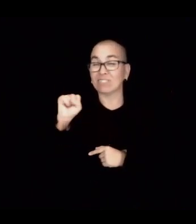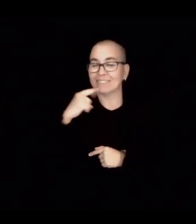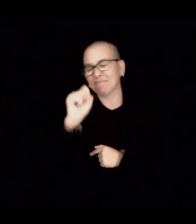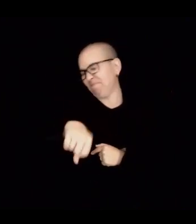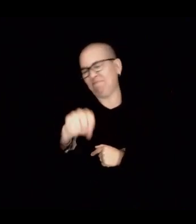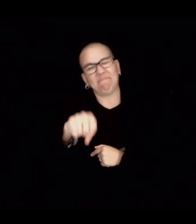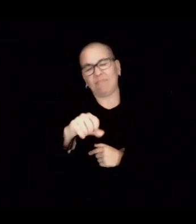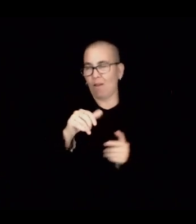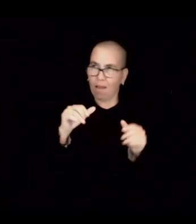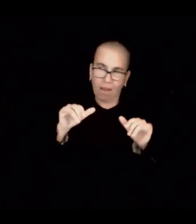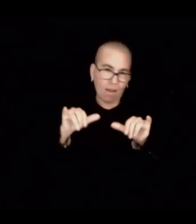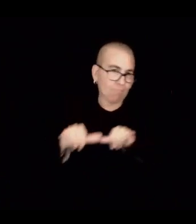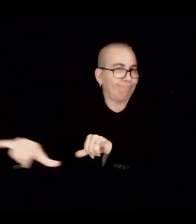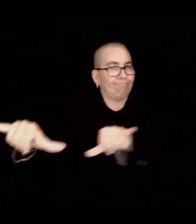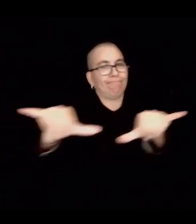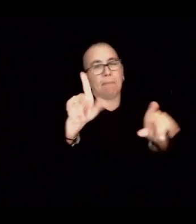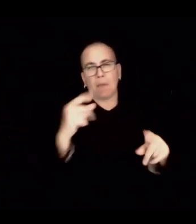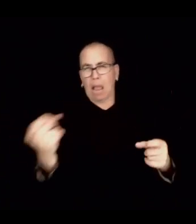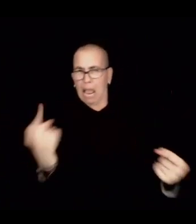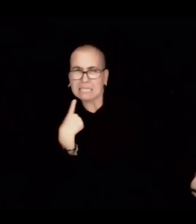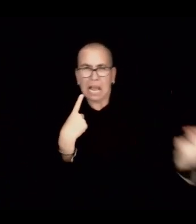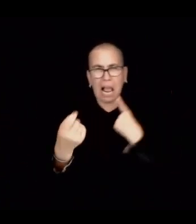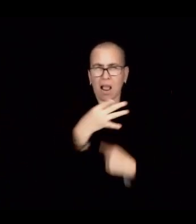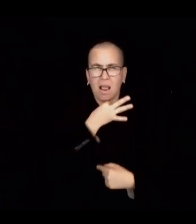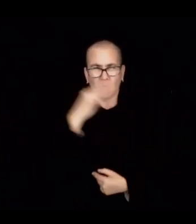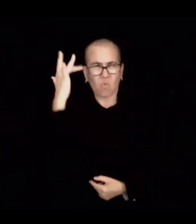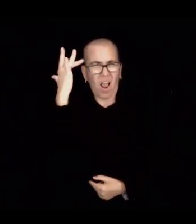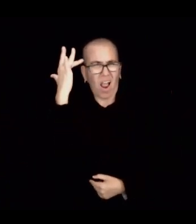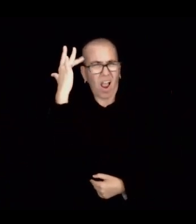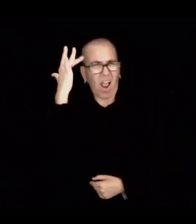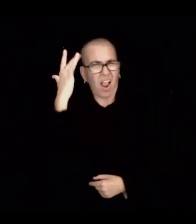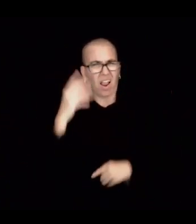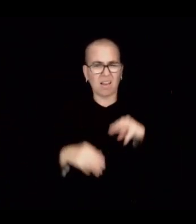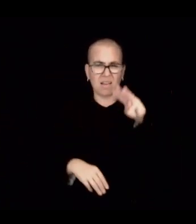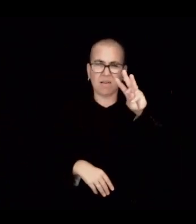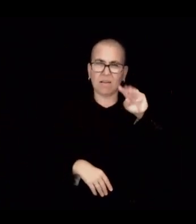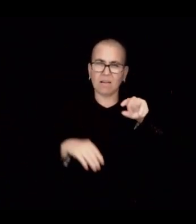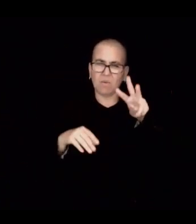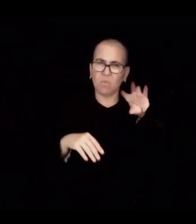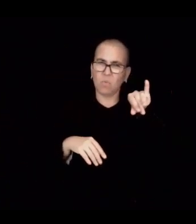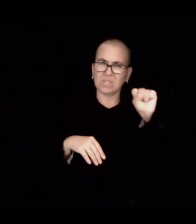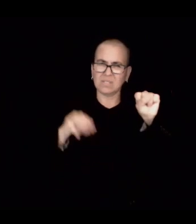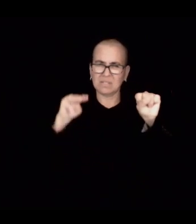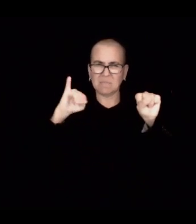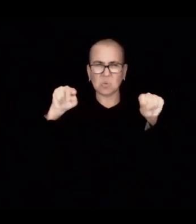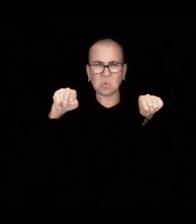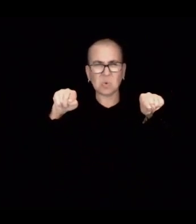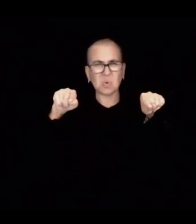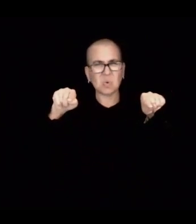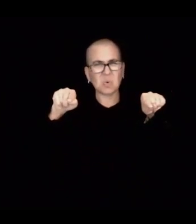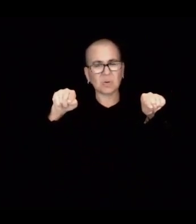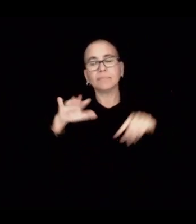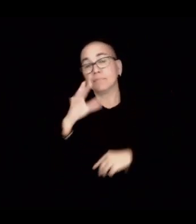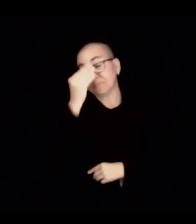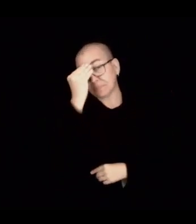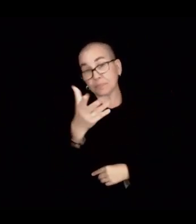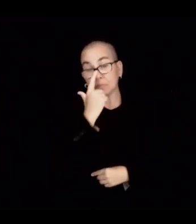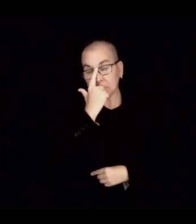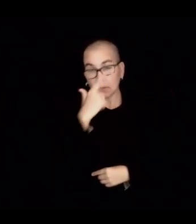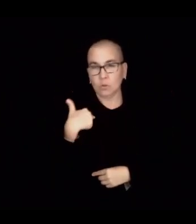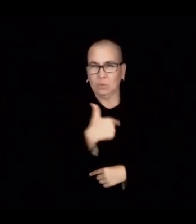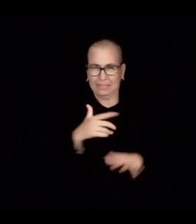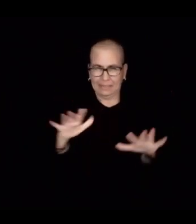we certainly have had different points in the outbreak, and I'm thinking I haven't talked